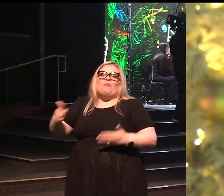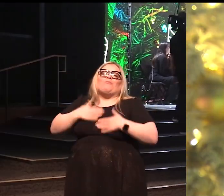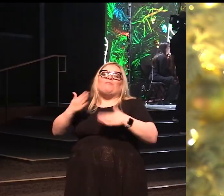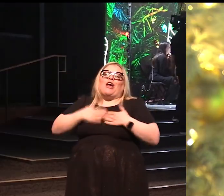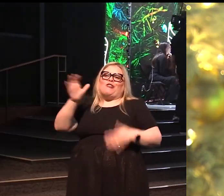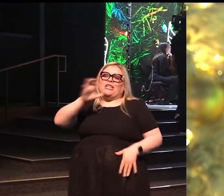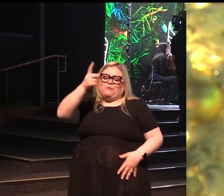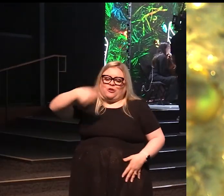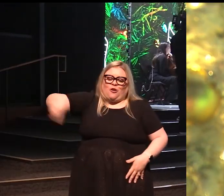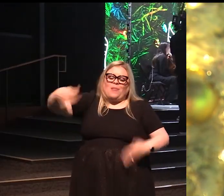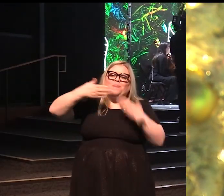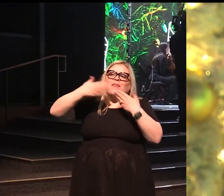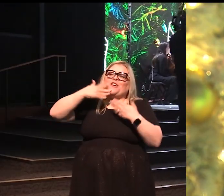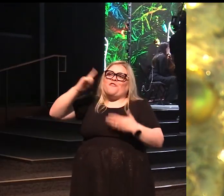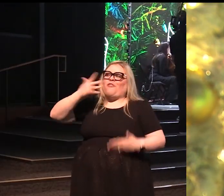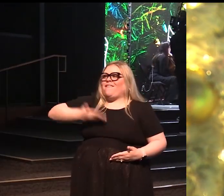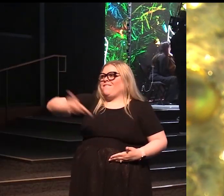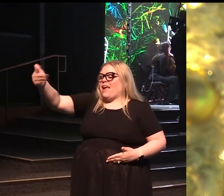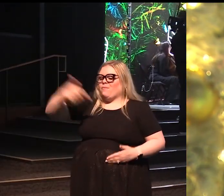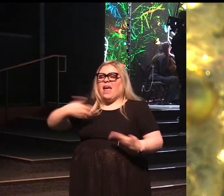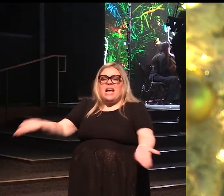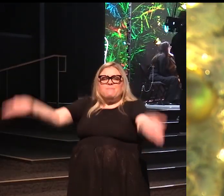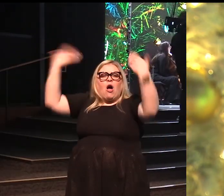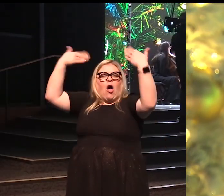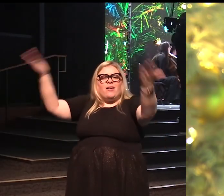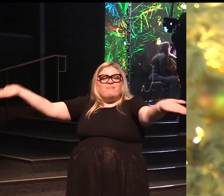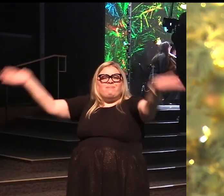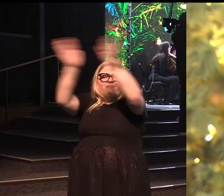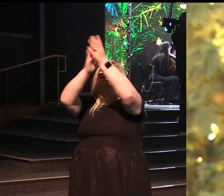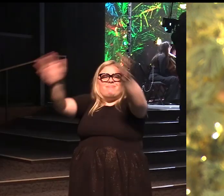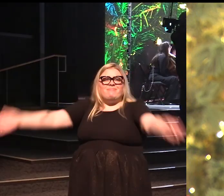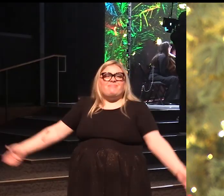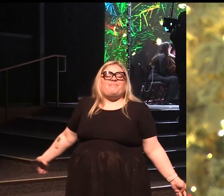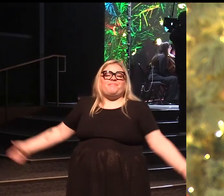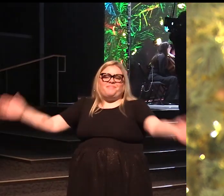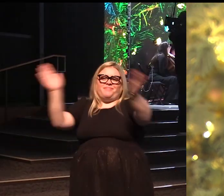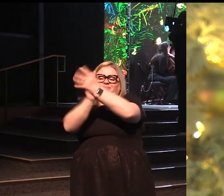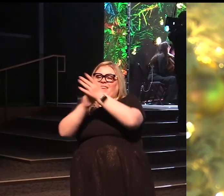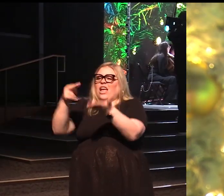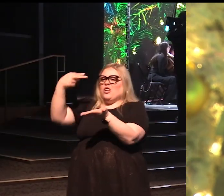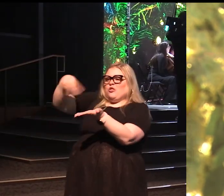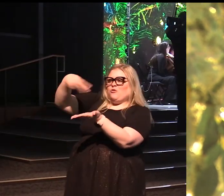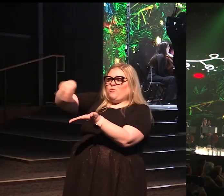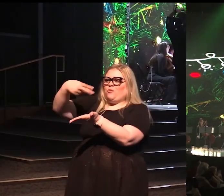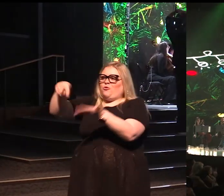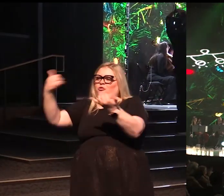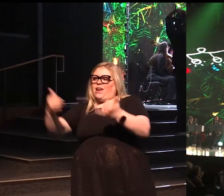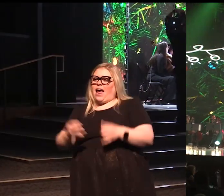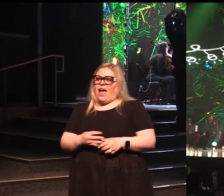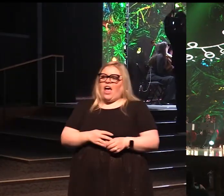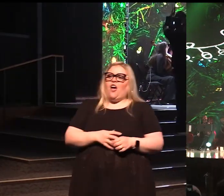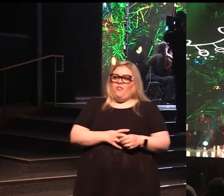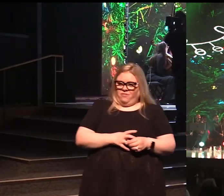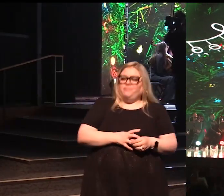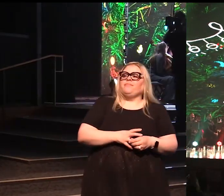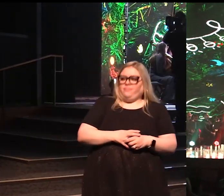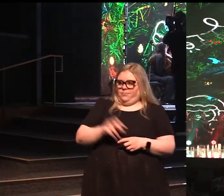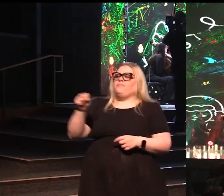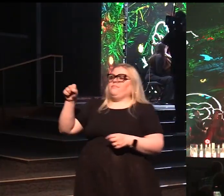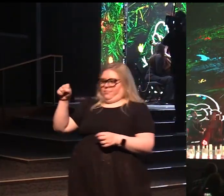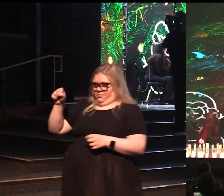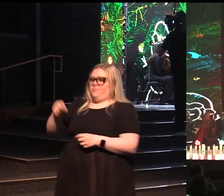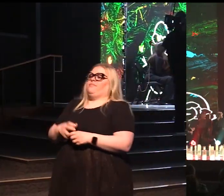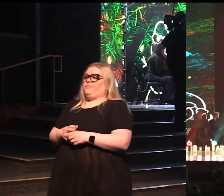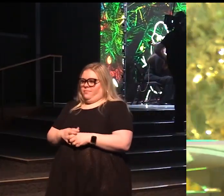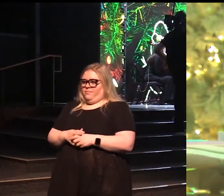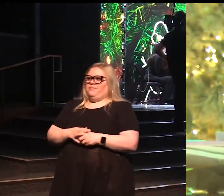just want to wish you a Merry Christmas. Thank you for having me. Come on, put your hands together a little bit. get your groove on just a little. Come on.